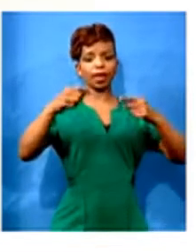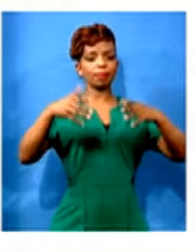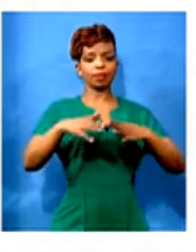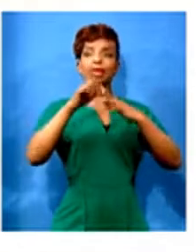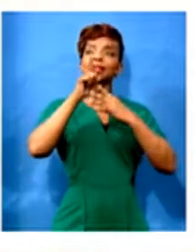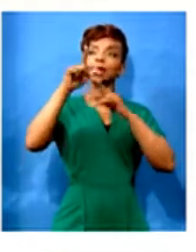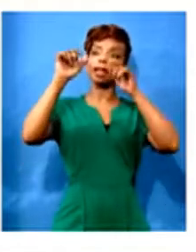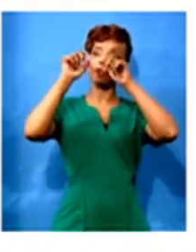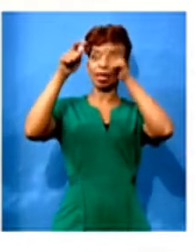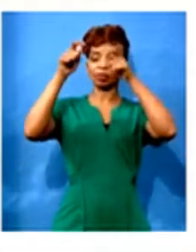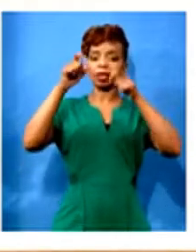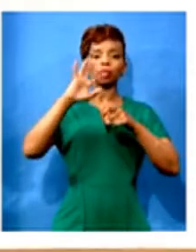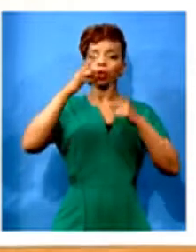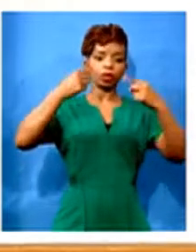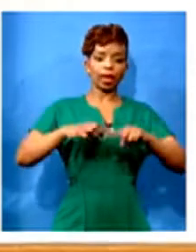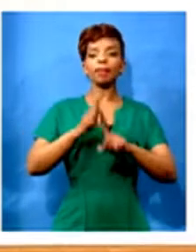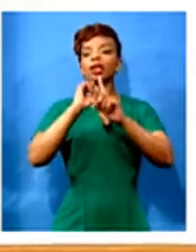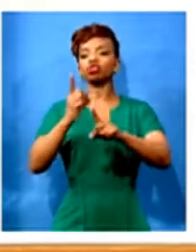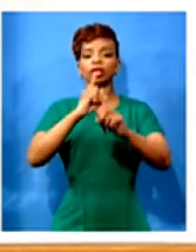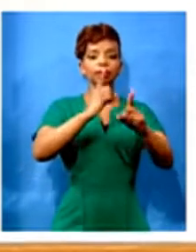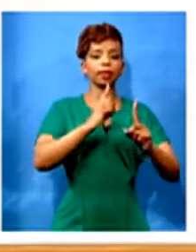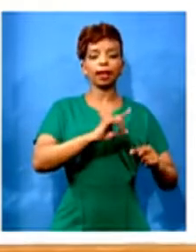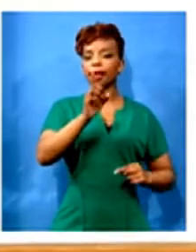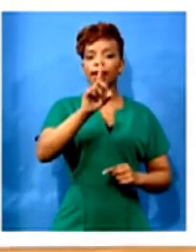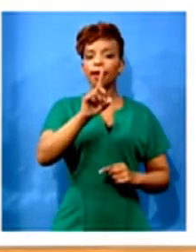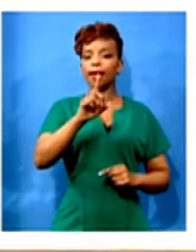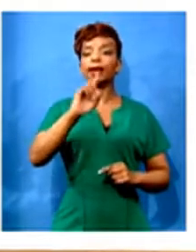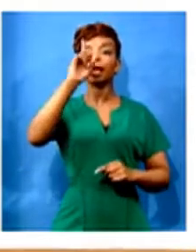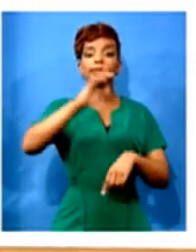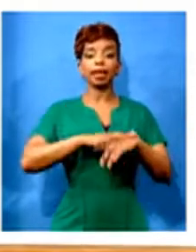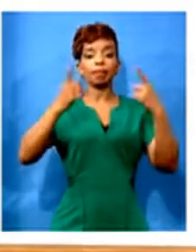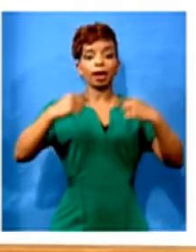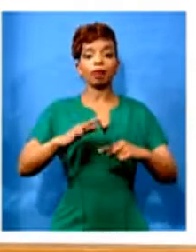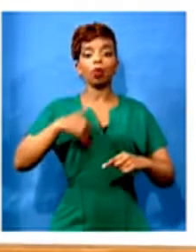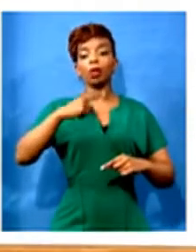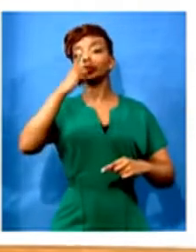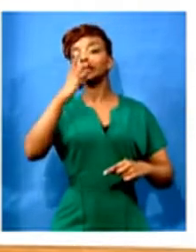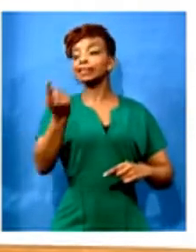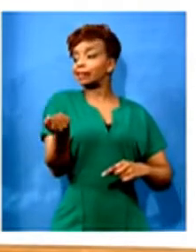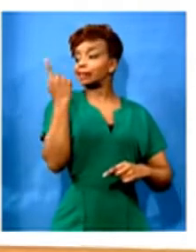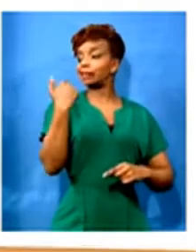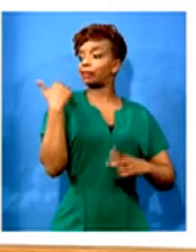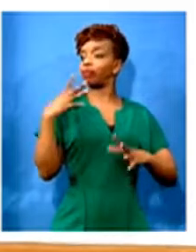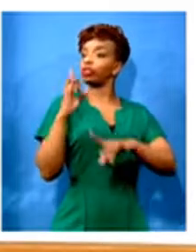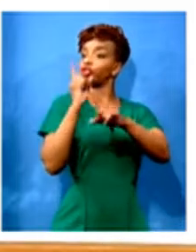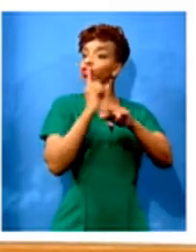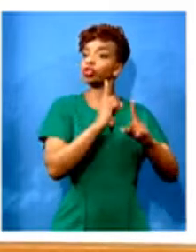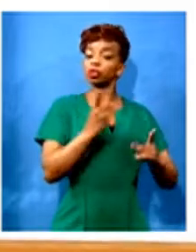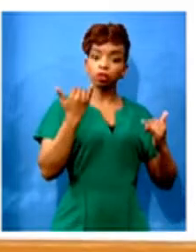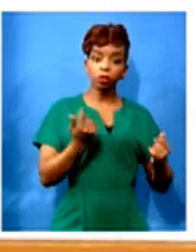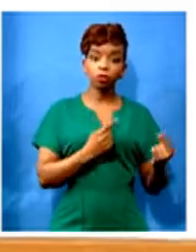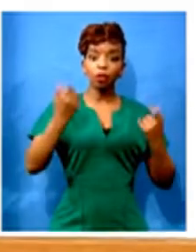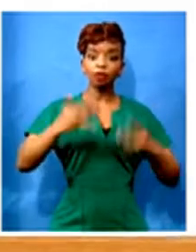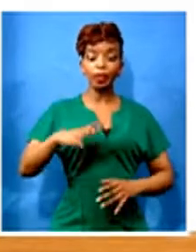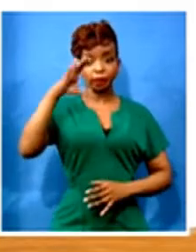he wants to see that did the instructions he gave, were they fulfilled. So he's going to do a walkabout at this hospital, at the casualty ward, the maternity